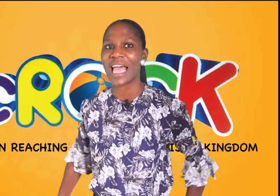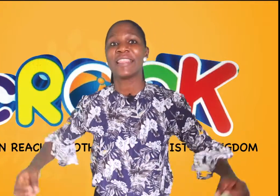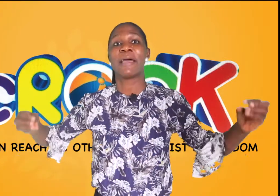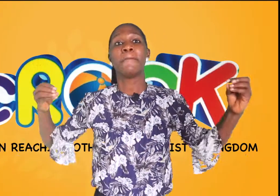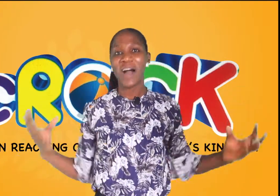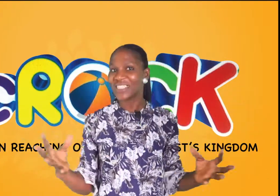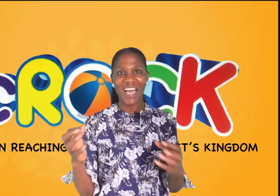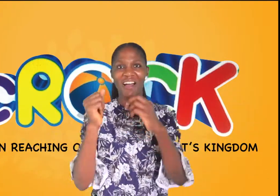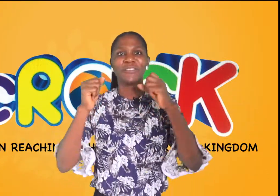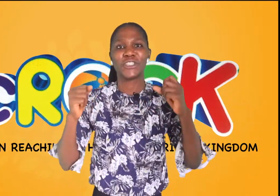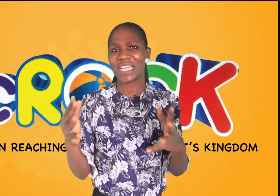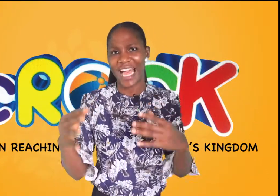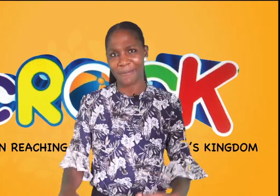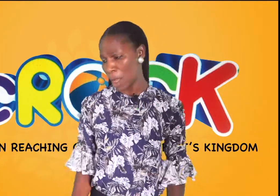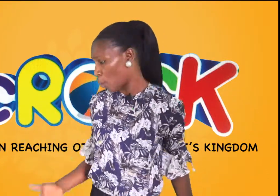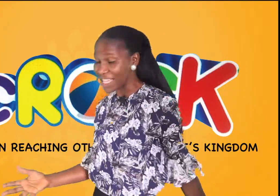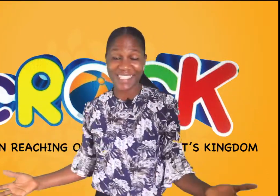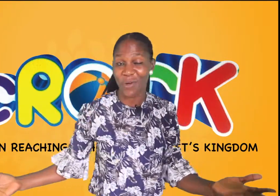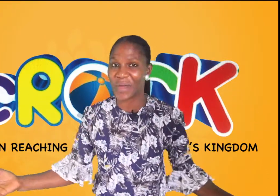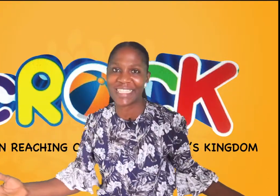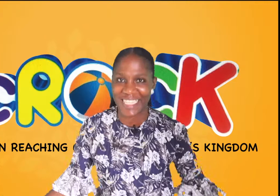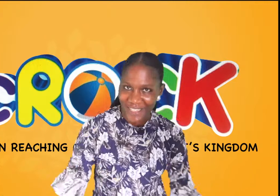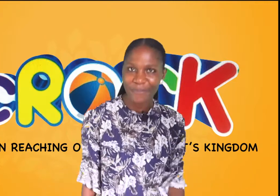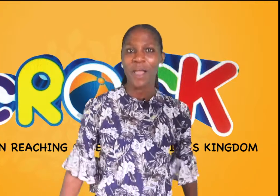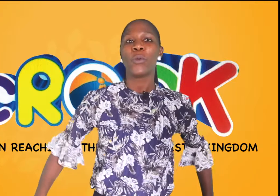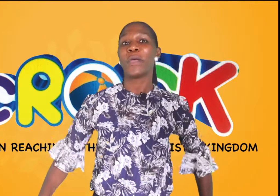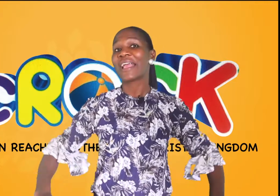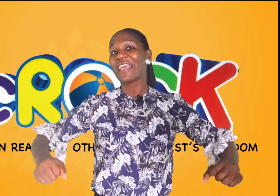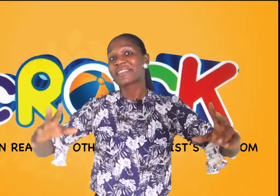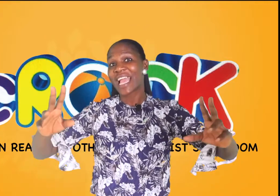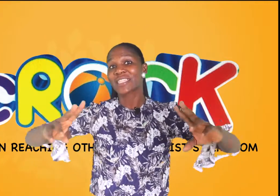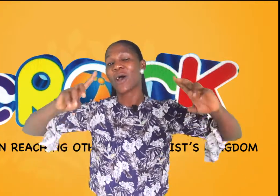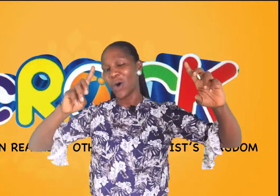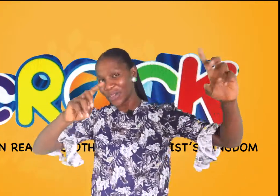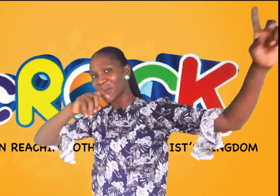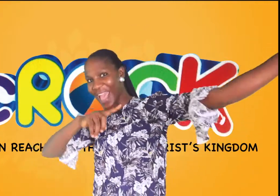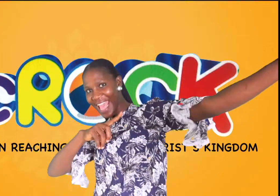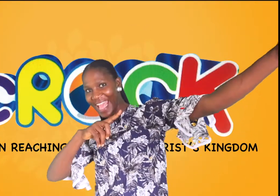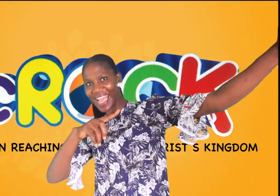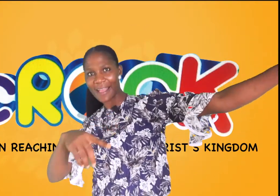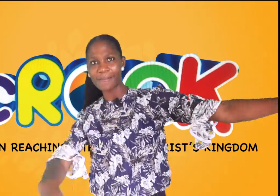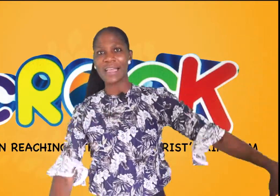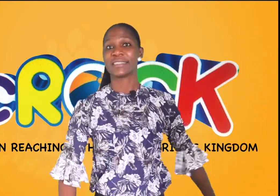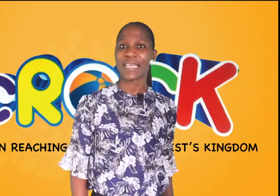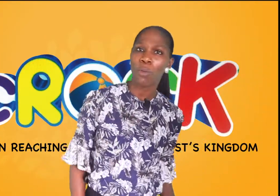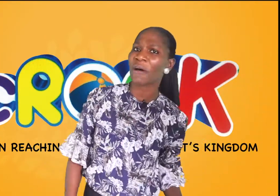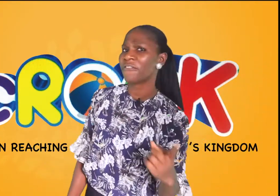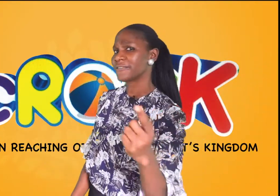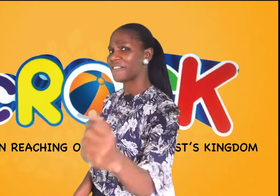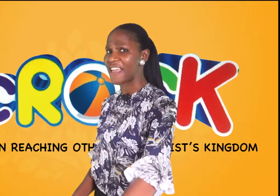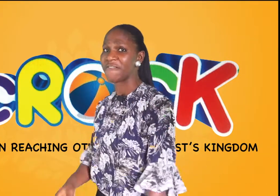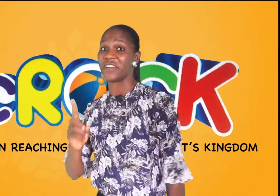seventh month, the month of July. What do? We give thanks all the way.